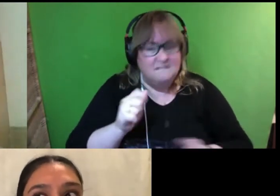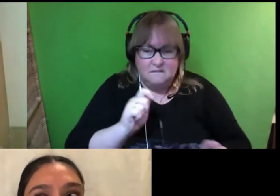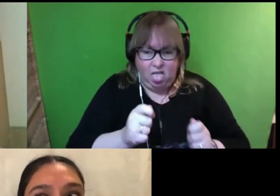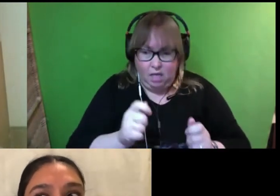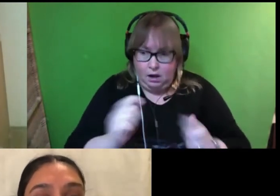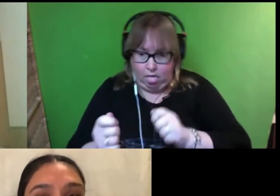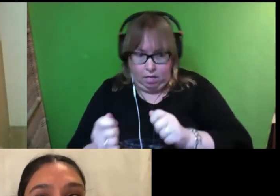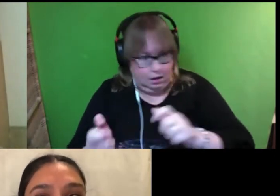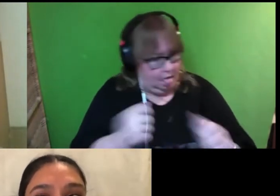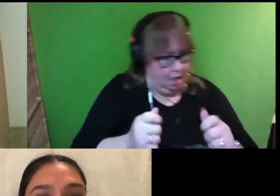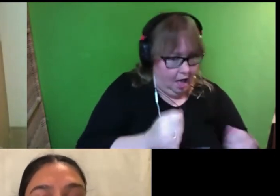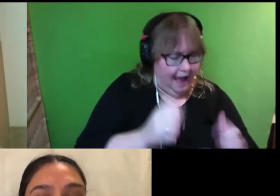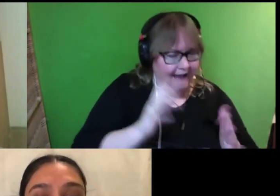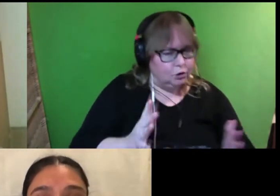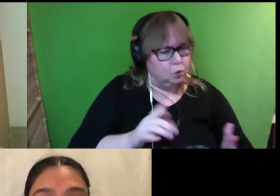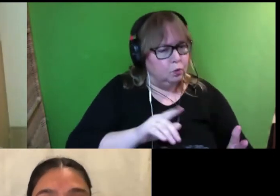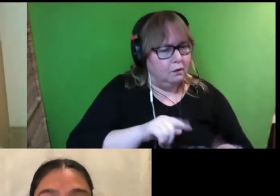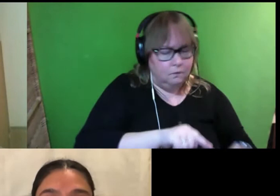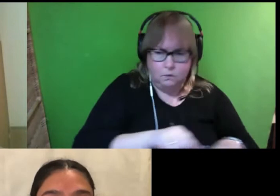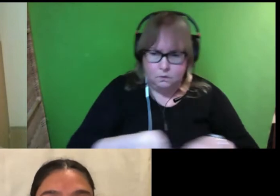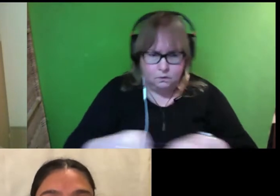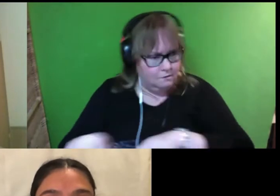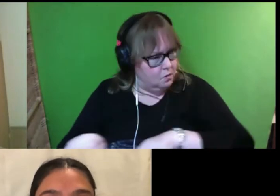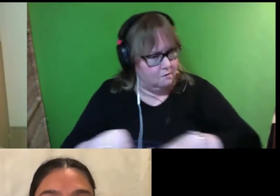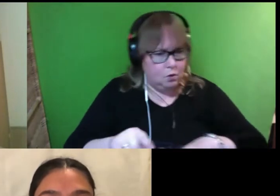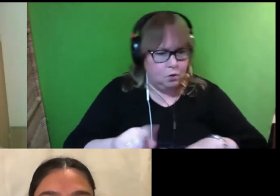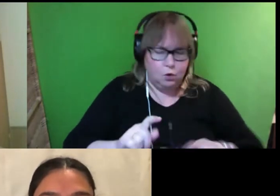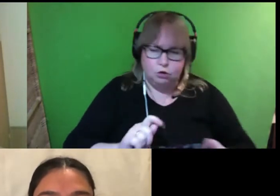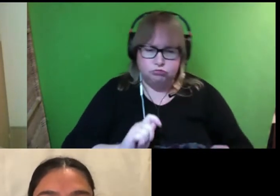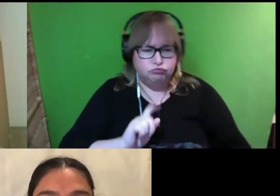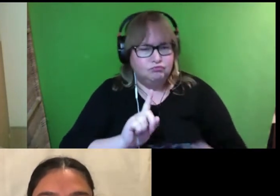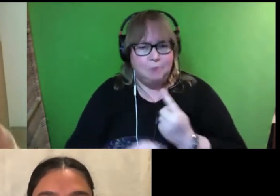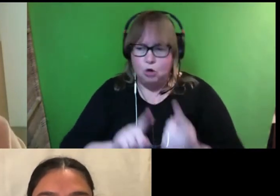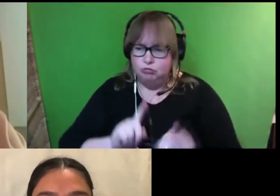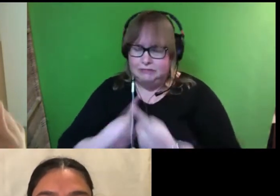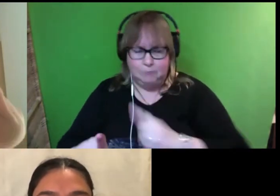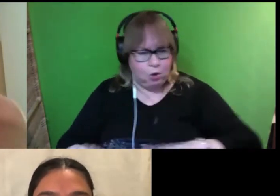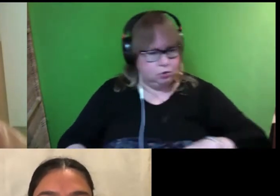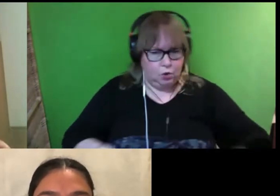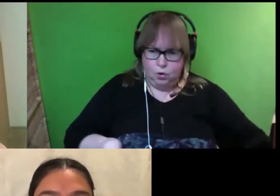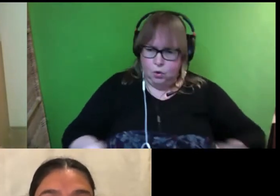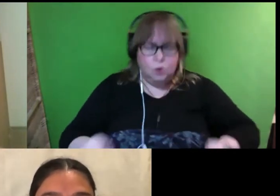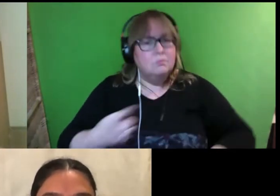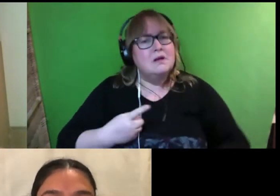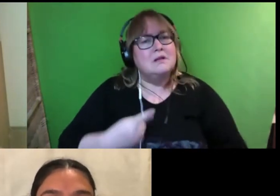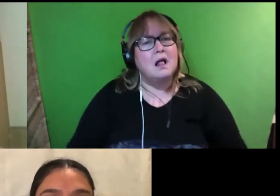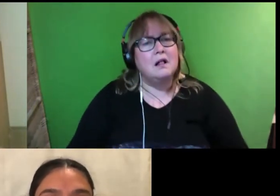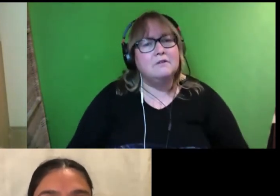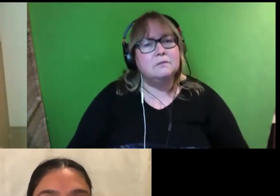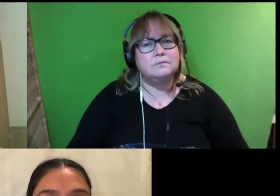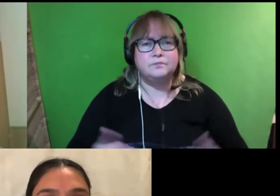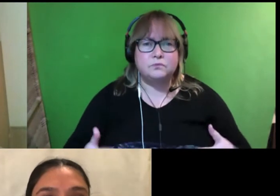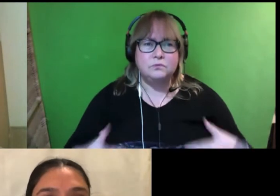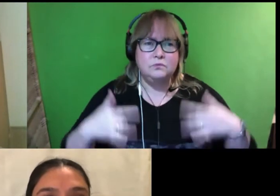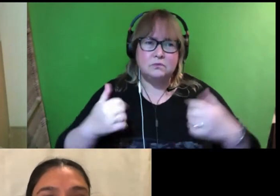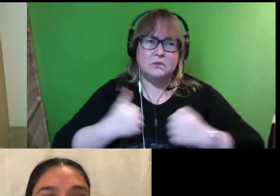that. So yeah, I think given the fact that I realized that for me, the work that I want